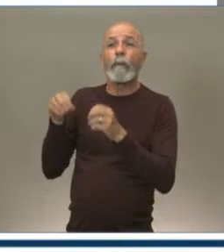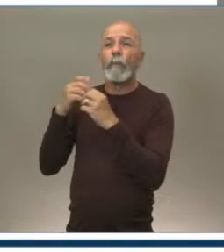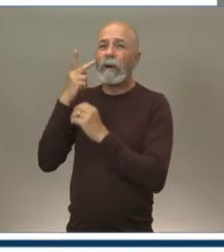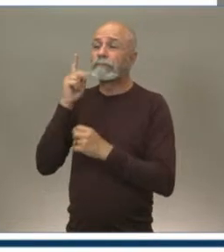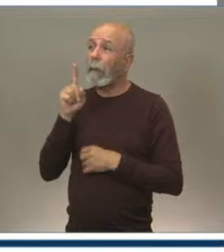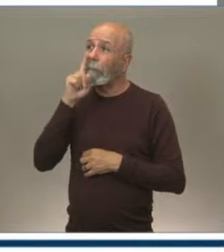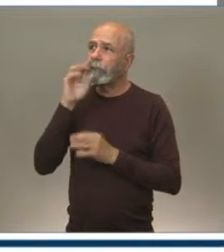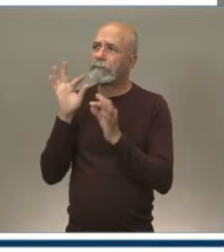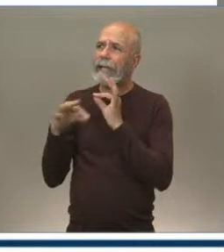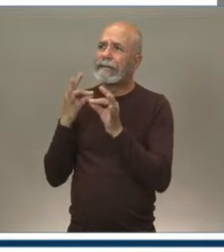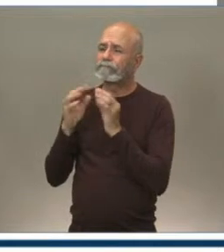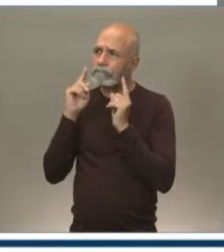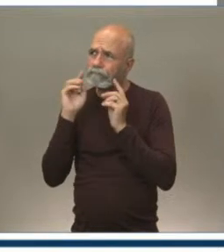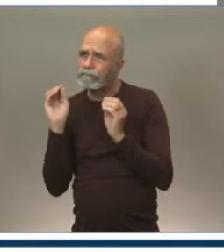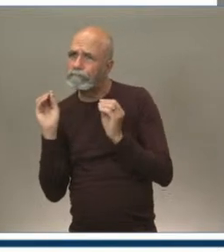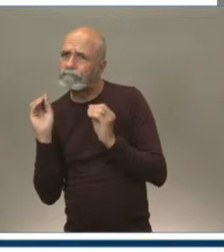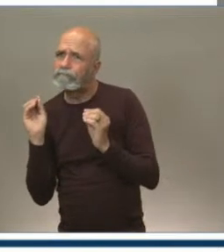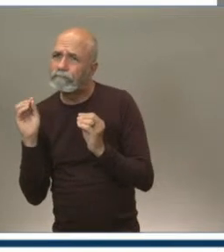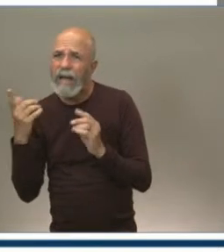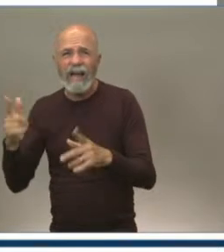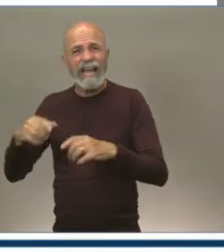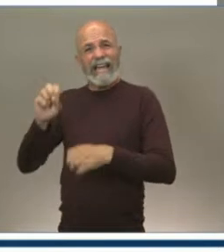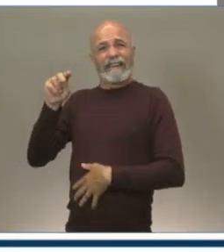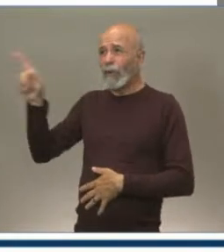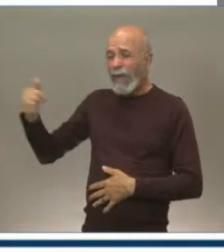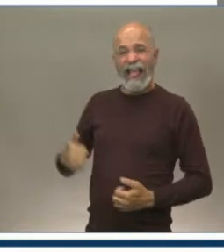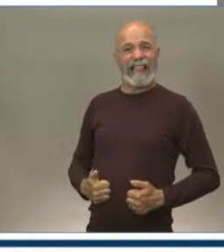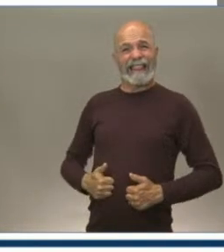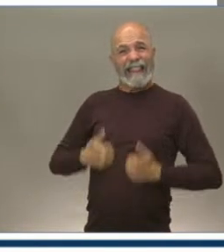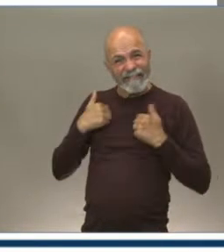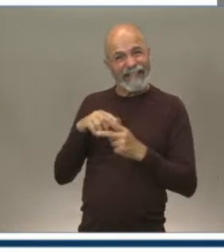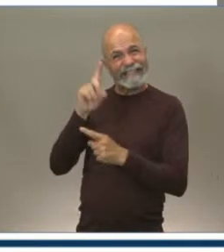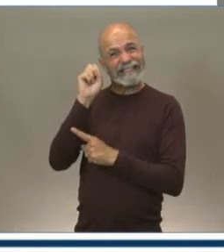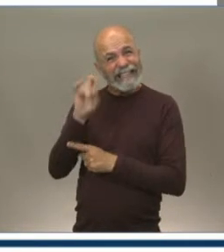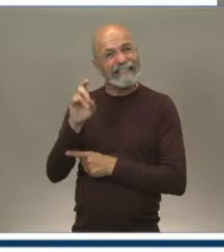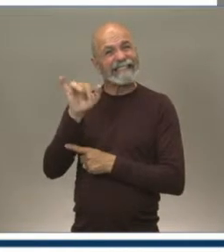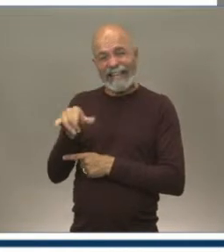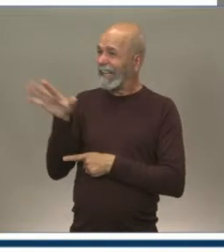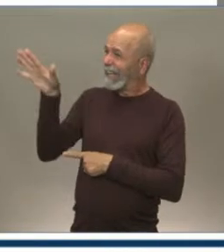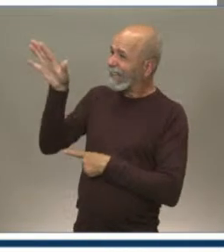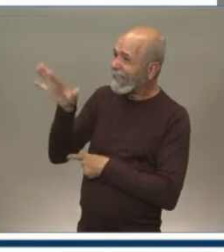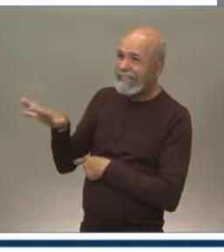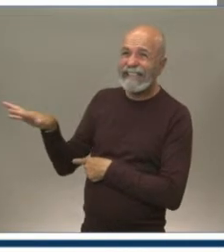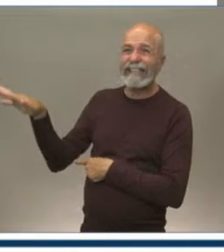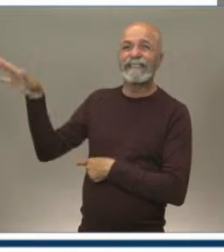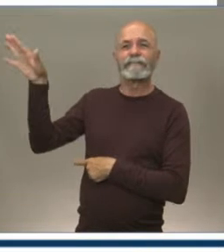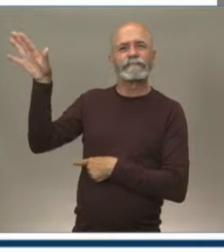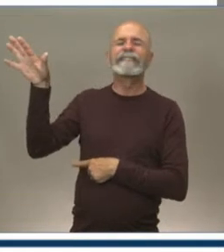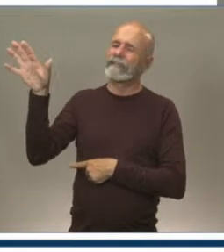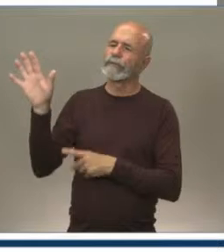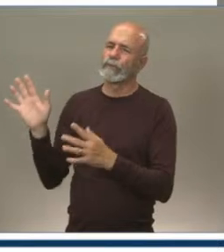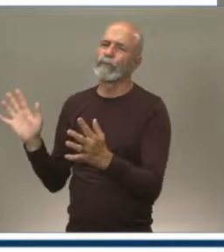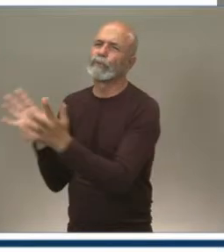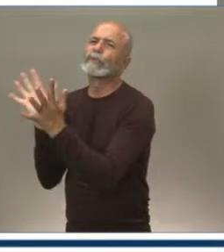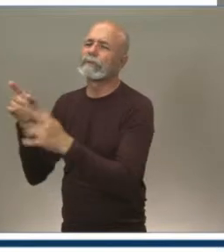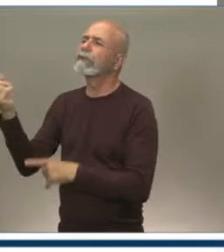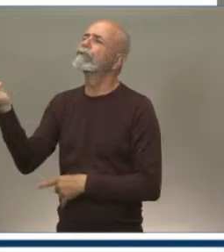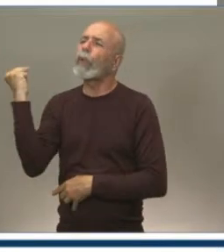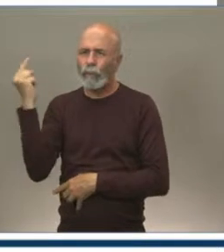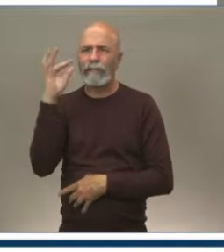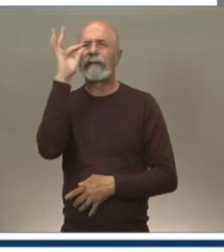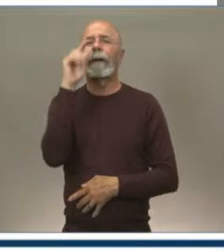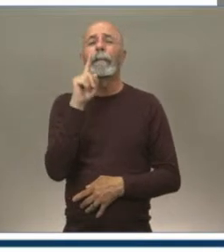So especially if you live in the Sydney area, we need you to go out and get tested, whether you have symptoms or not, and we have lots of capacity for